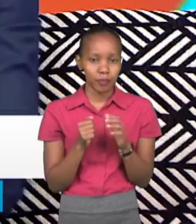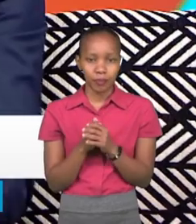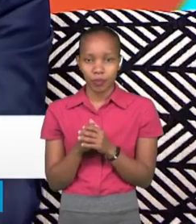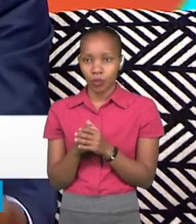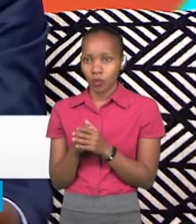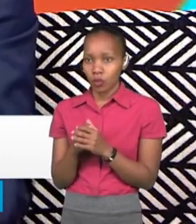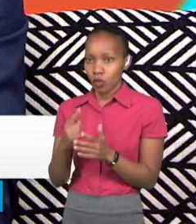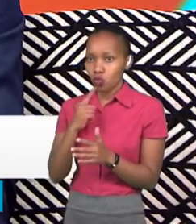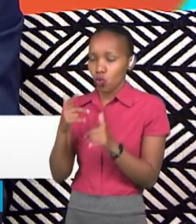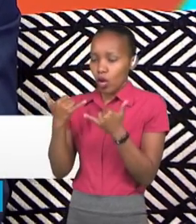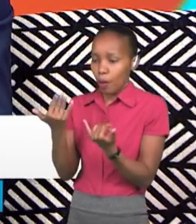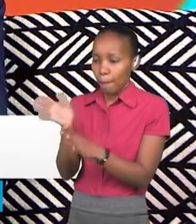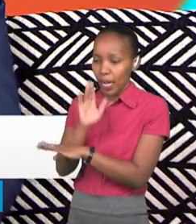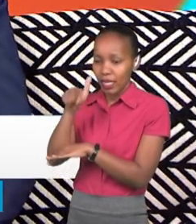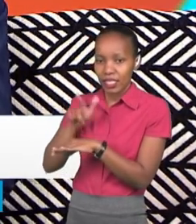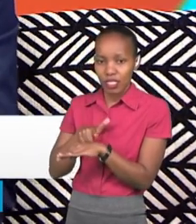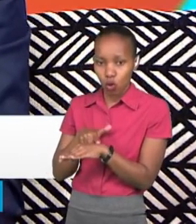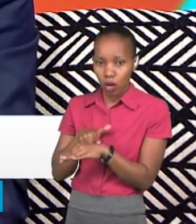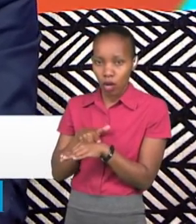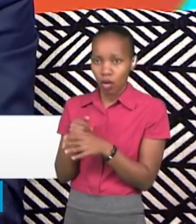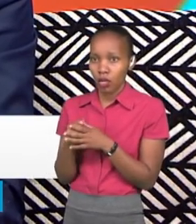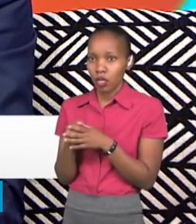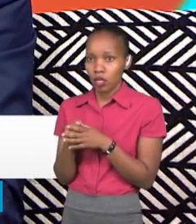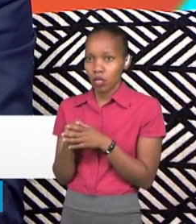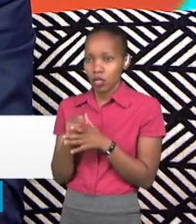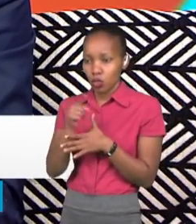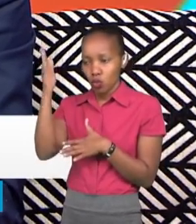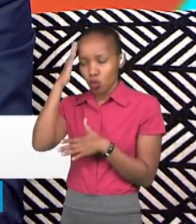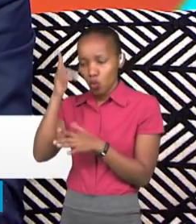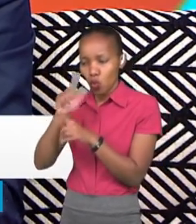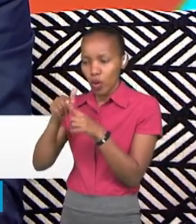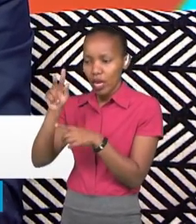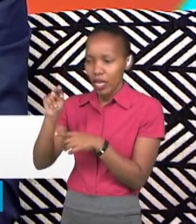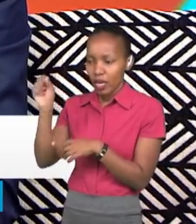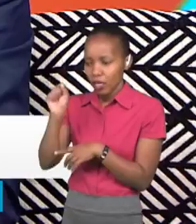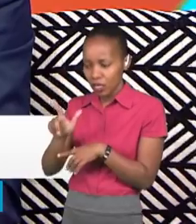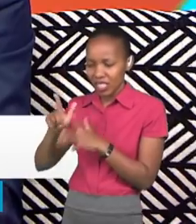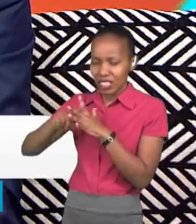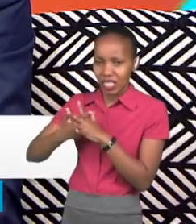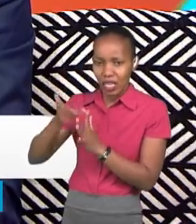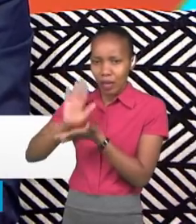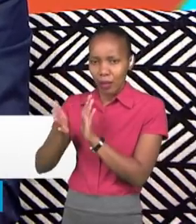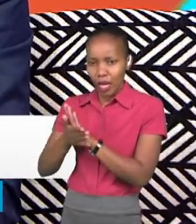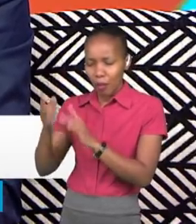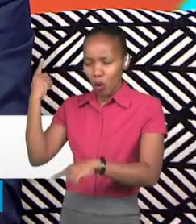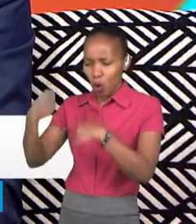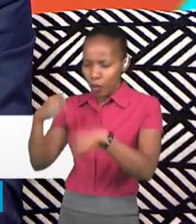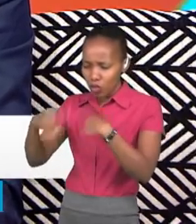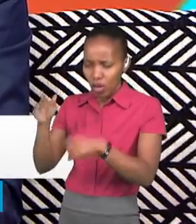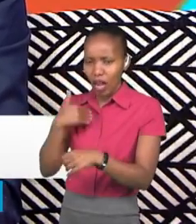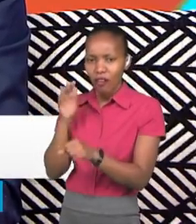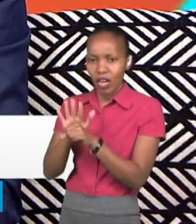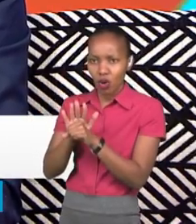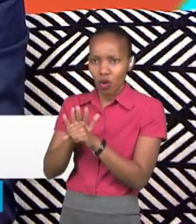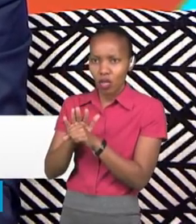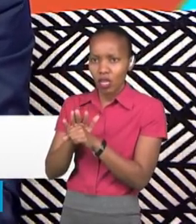So coming back to this season, you know, at some point when NSL starts, it's so competitive. Looking even at young boys